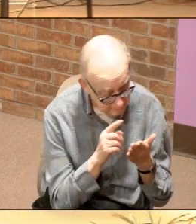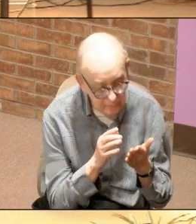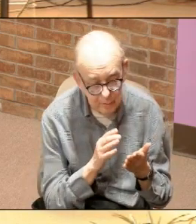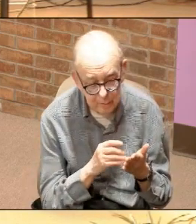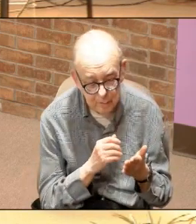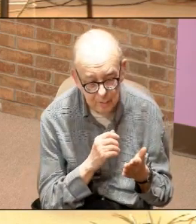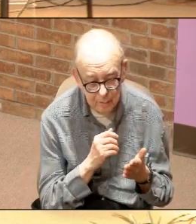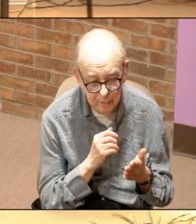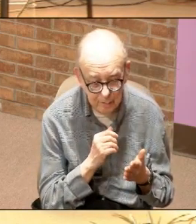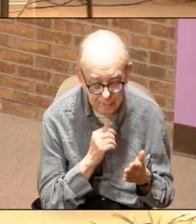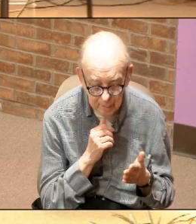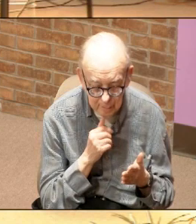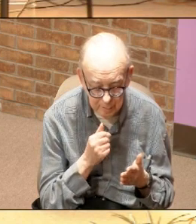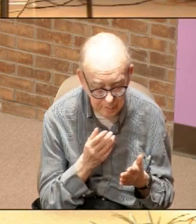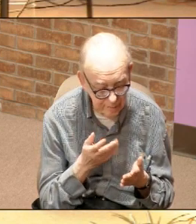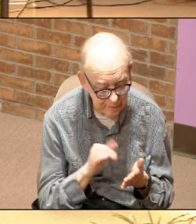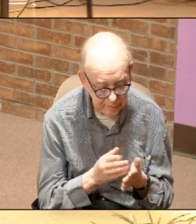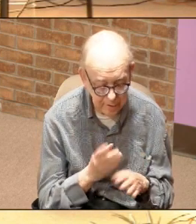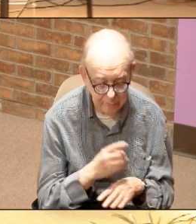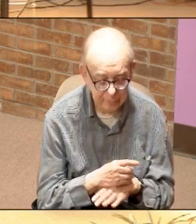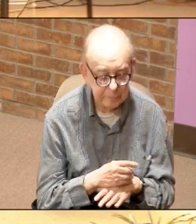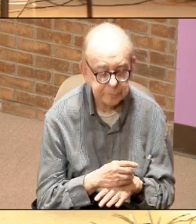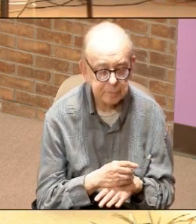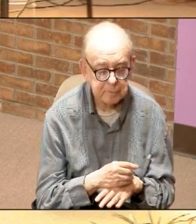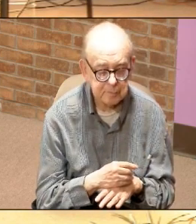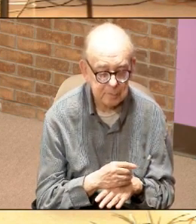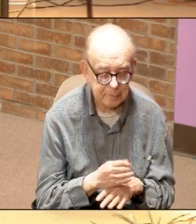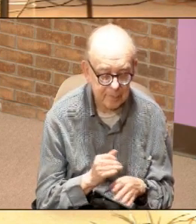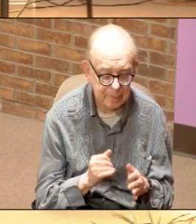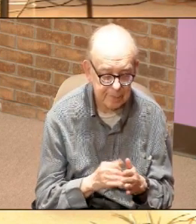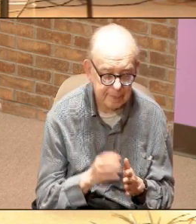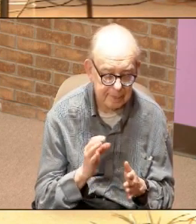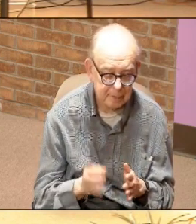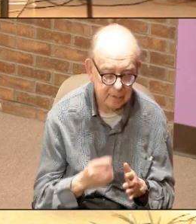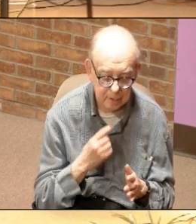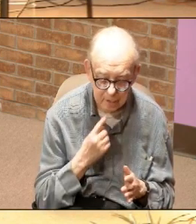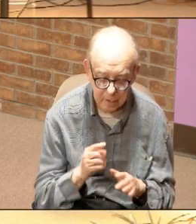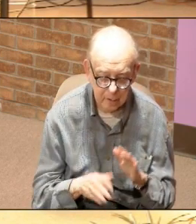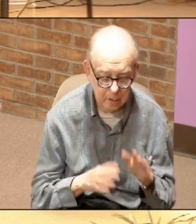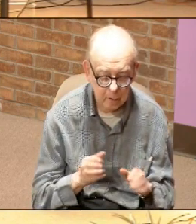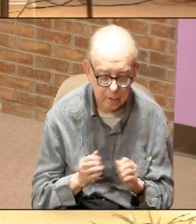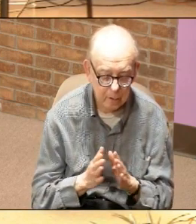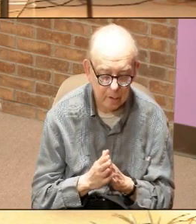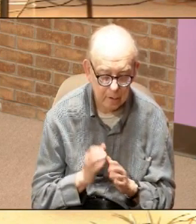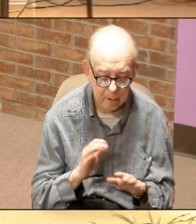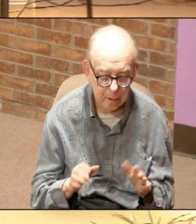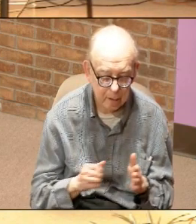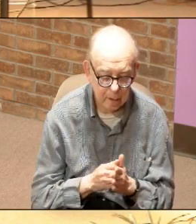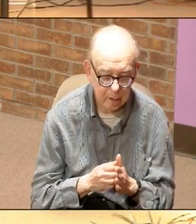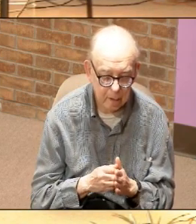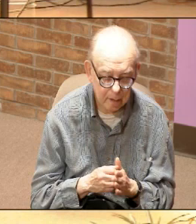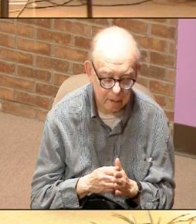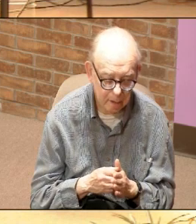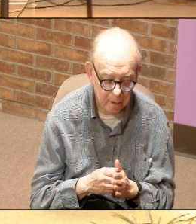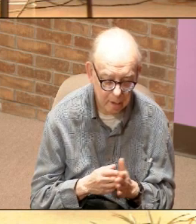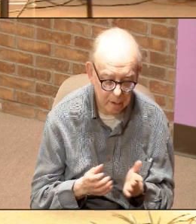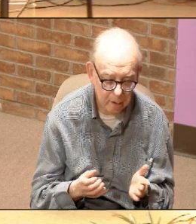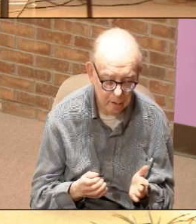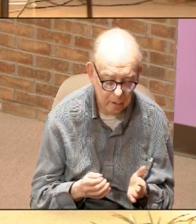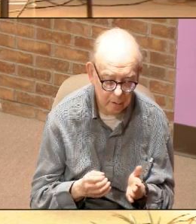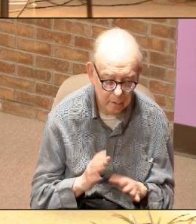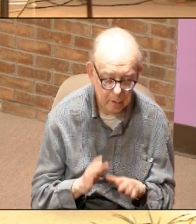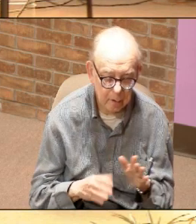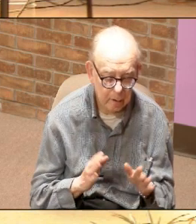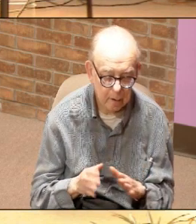says on February the 12th, that pastor told you to walk and pray, and you did, and you ran, and